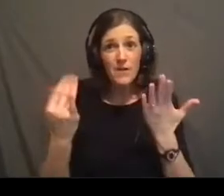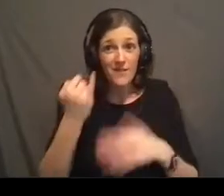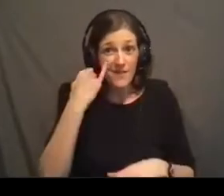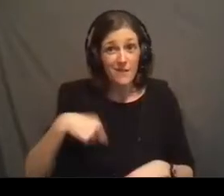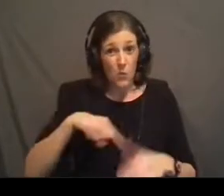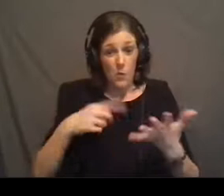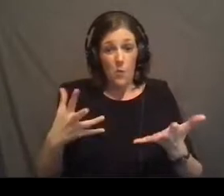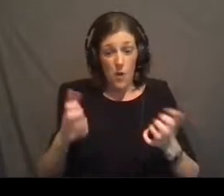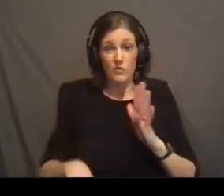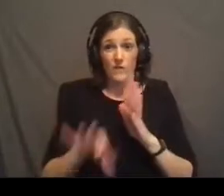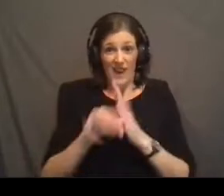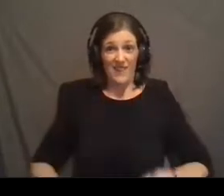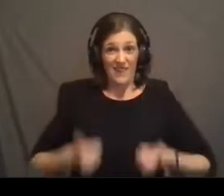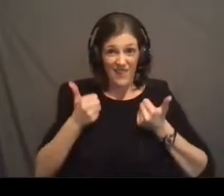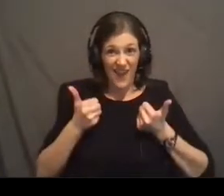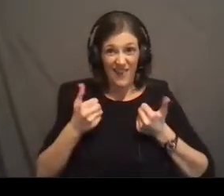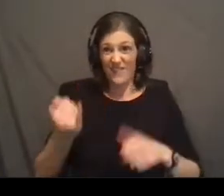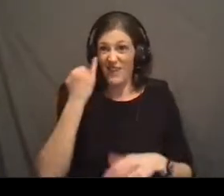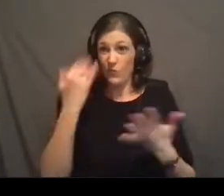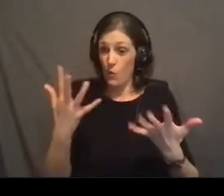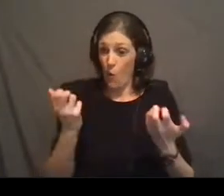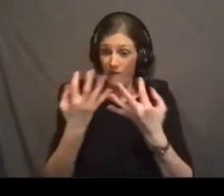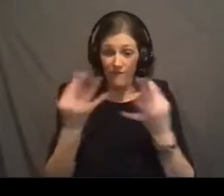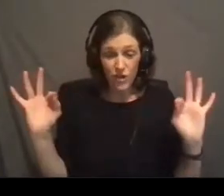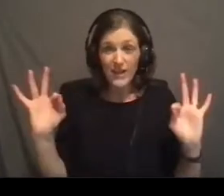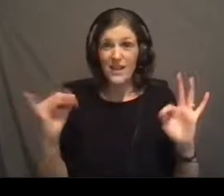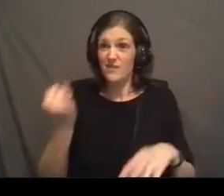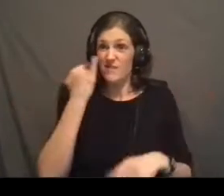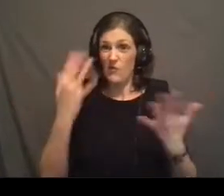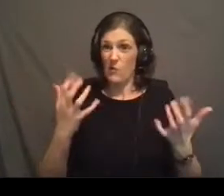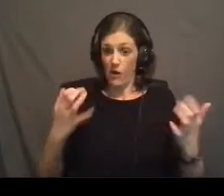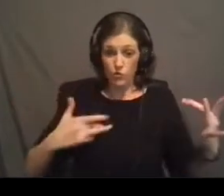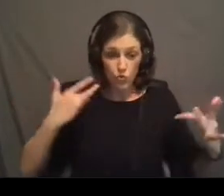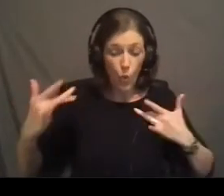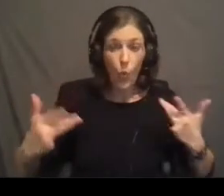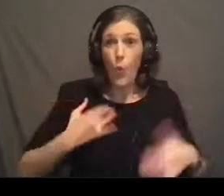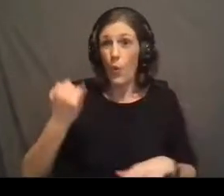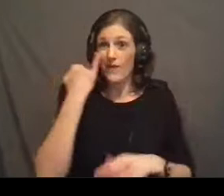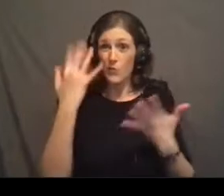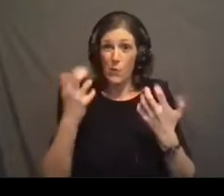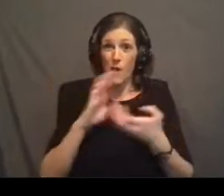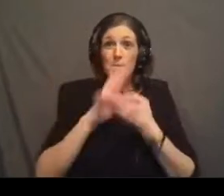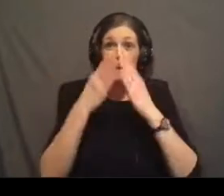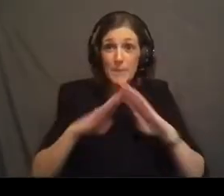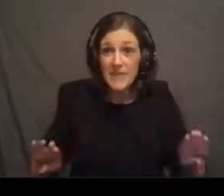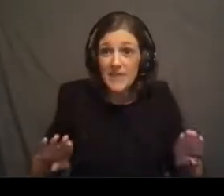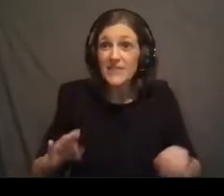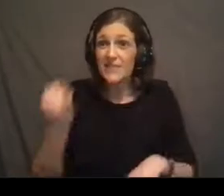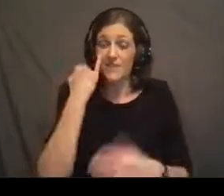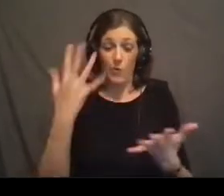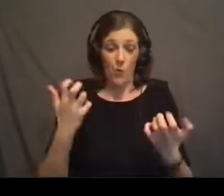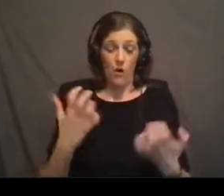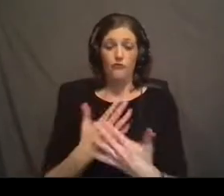to find our life, if we want freedom, if we want joy, if we want peace, if we want